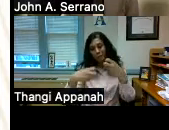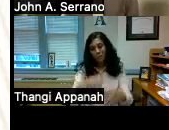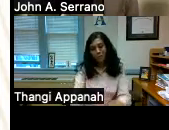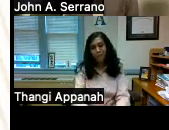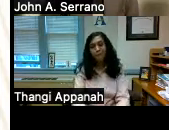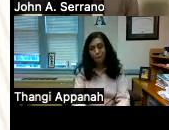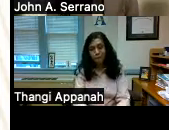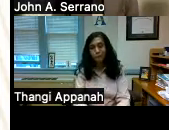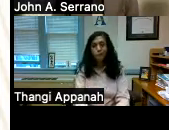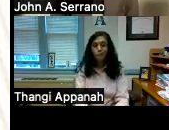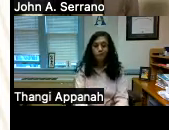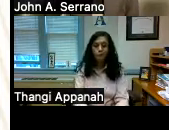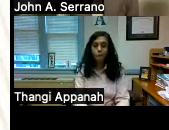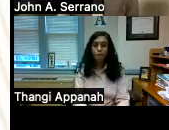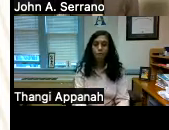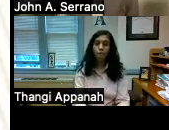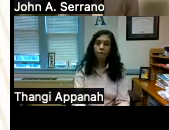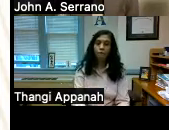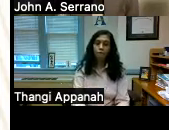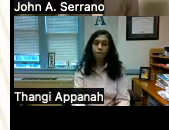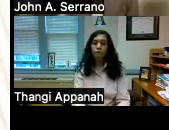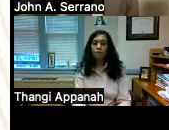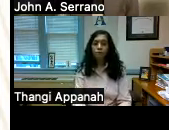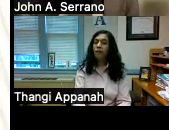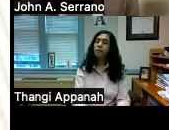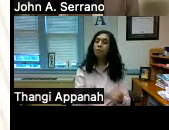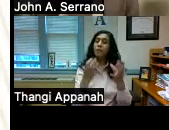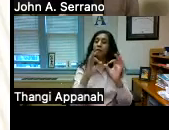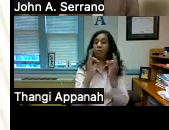that weren't appropriate, and that caused some issues.